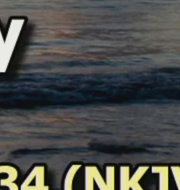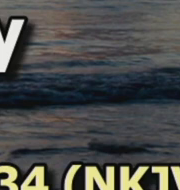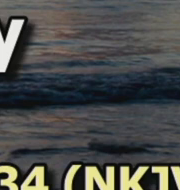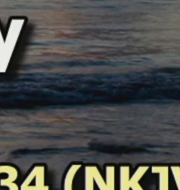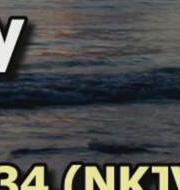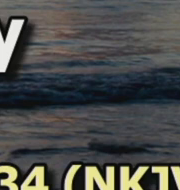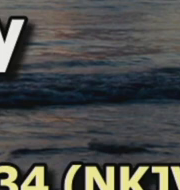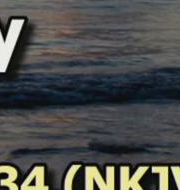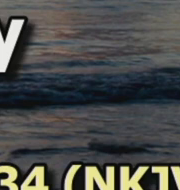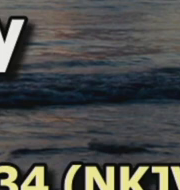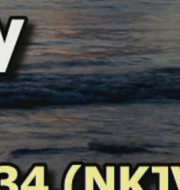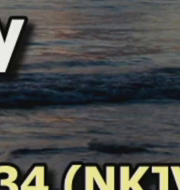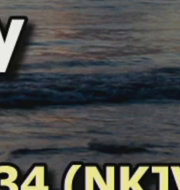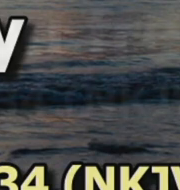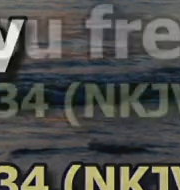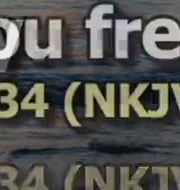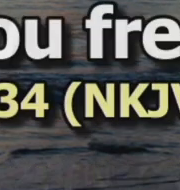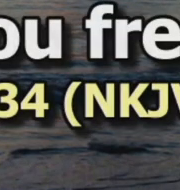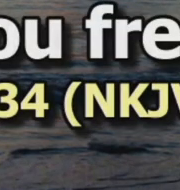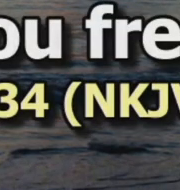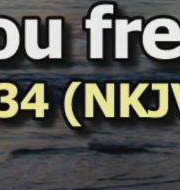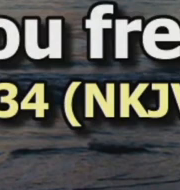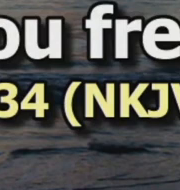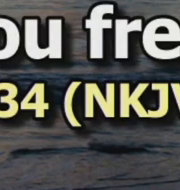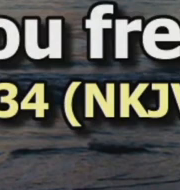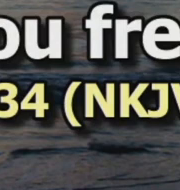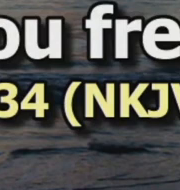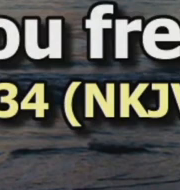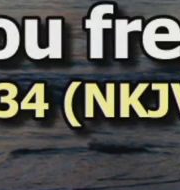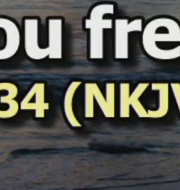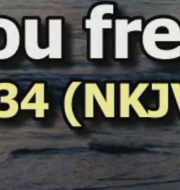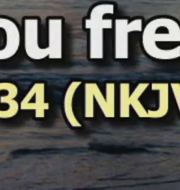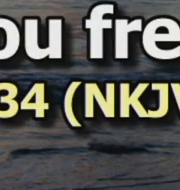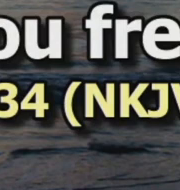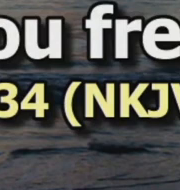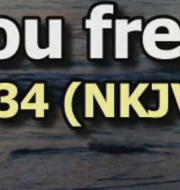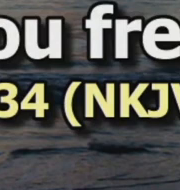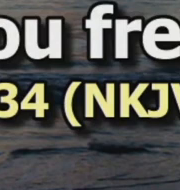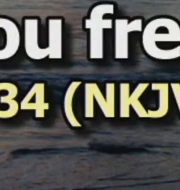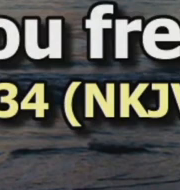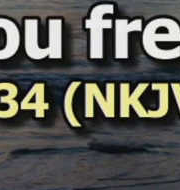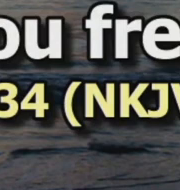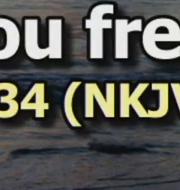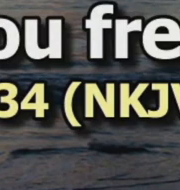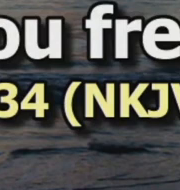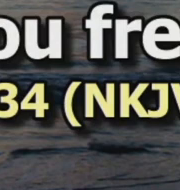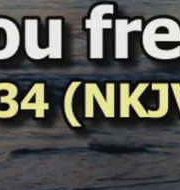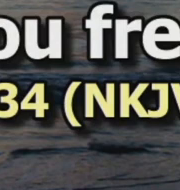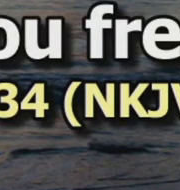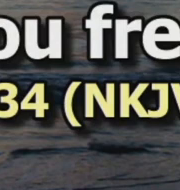you are my disciples indeed. Blessed be the name of the Lord. Verse number